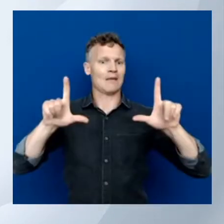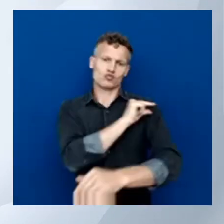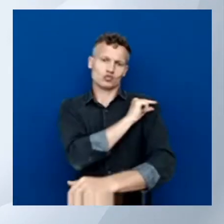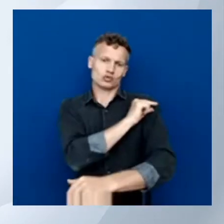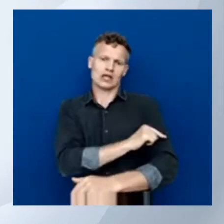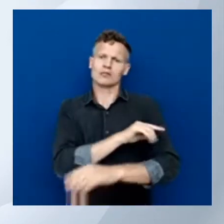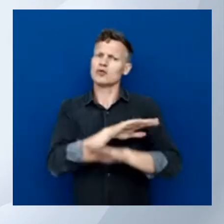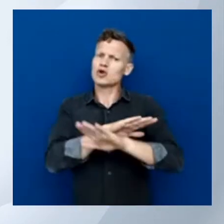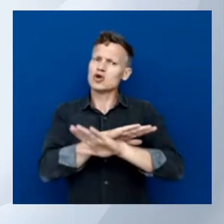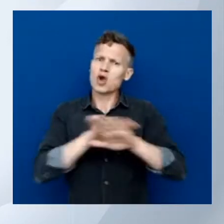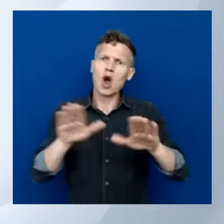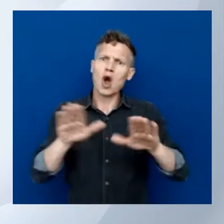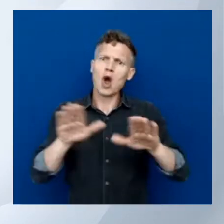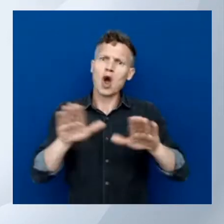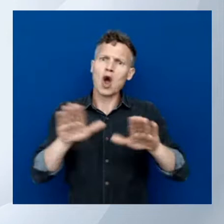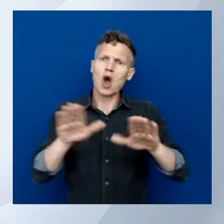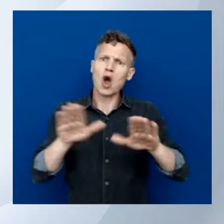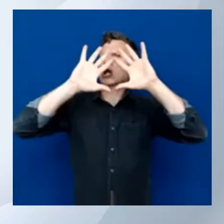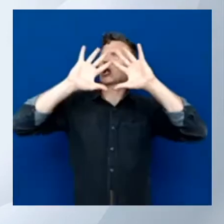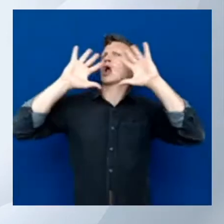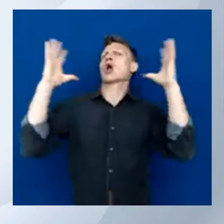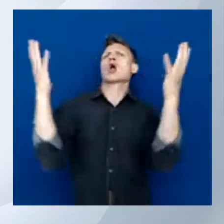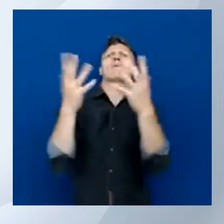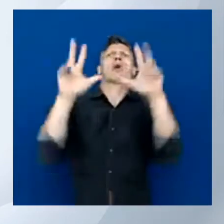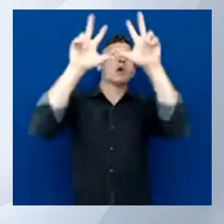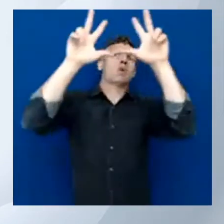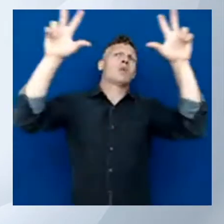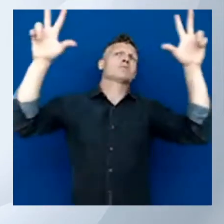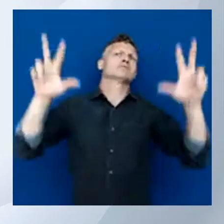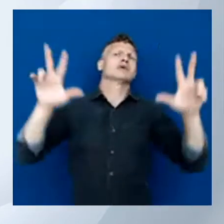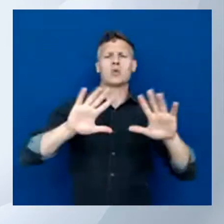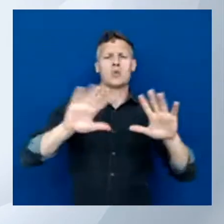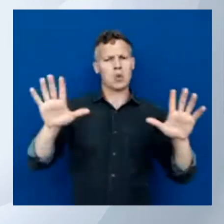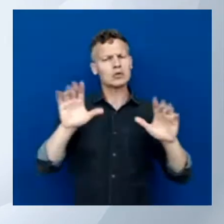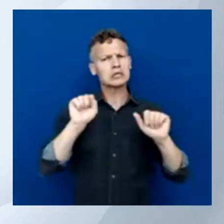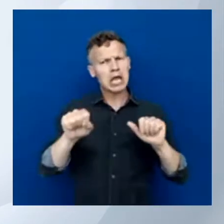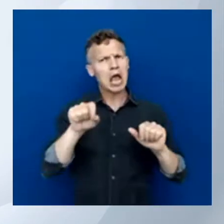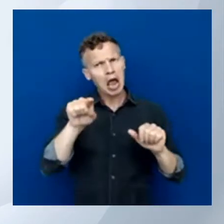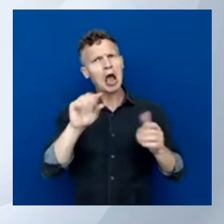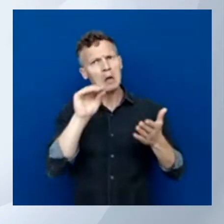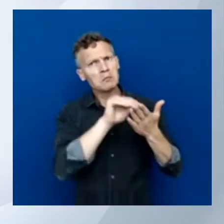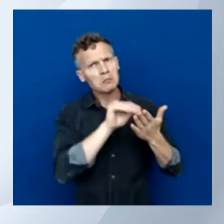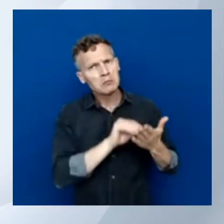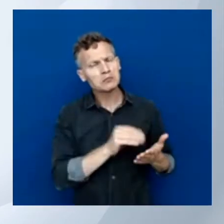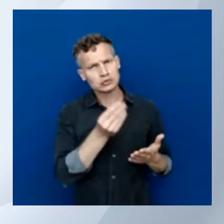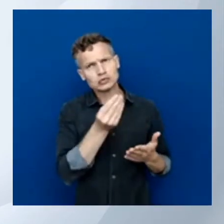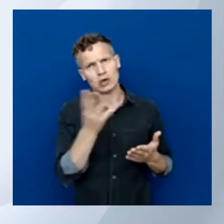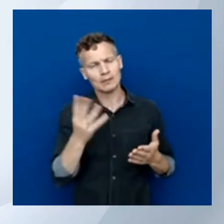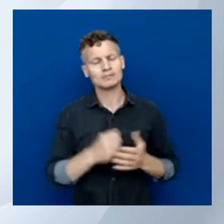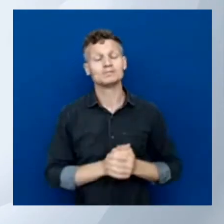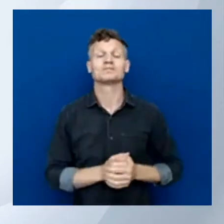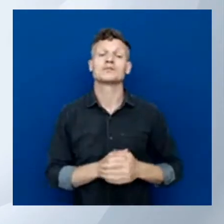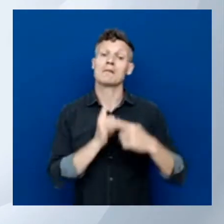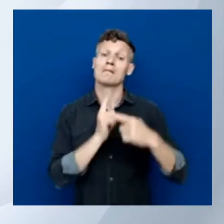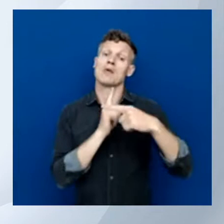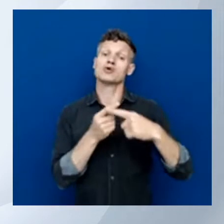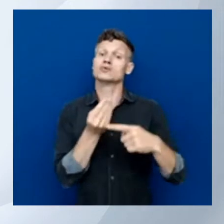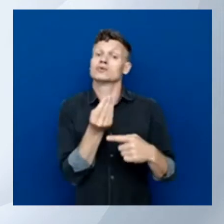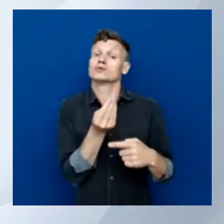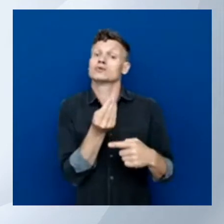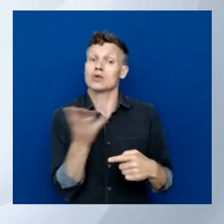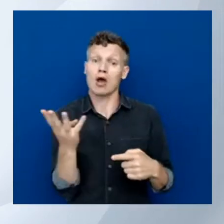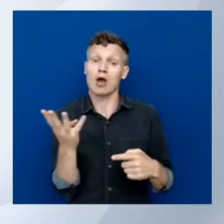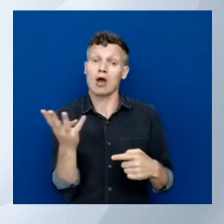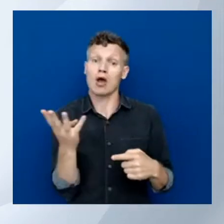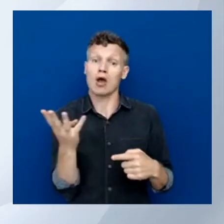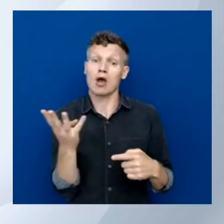valuable. There should be some takeaways. Also some considerations when scaling an application. It's very easy to build something